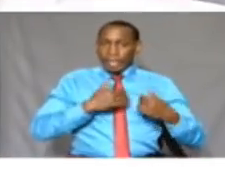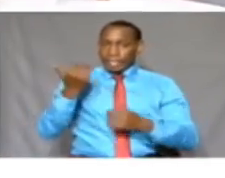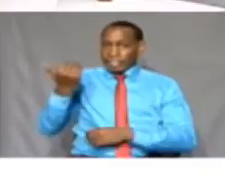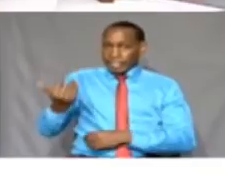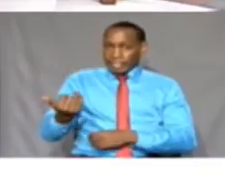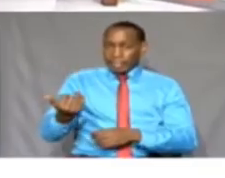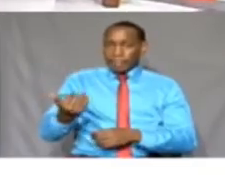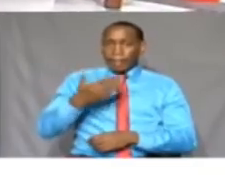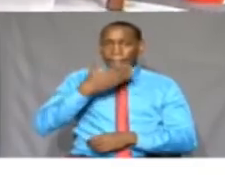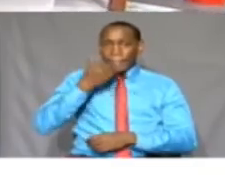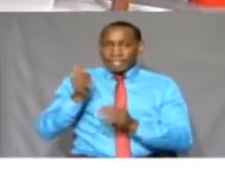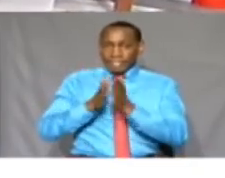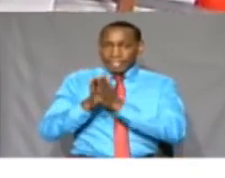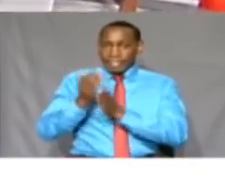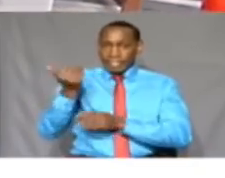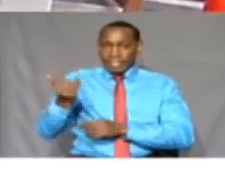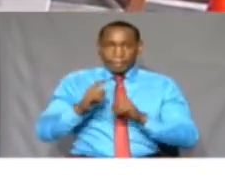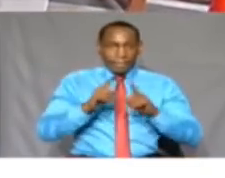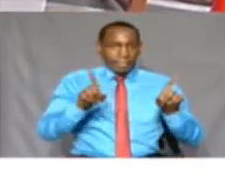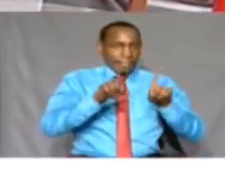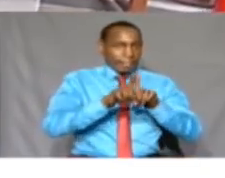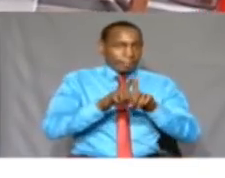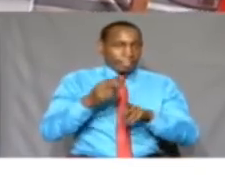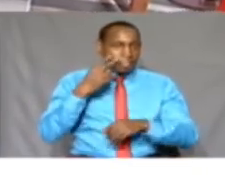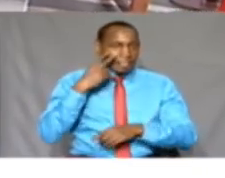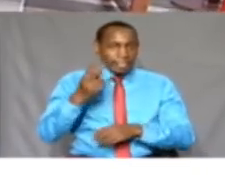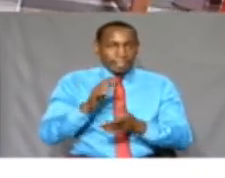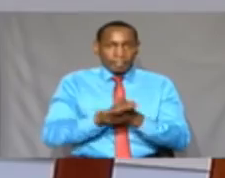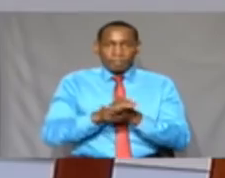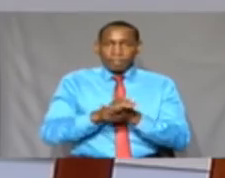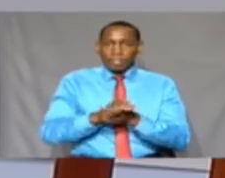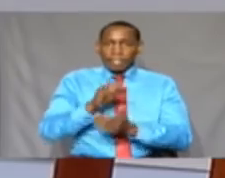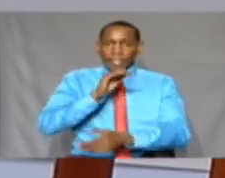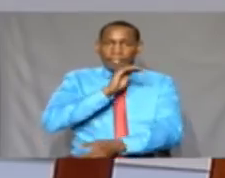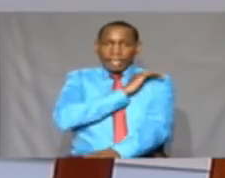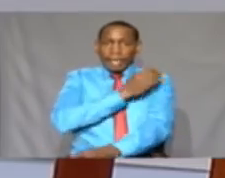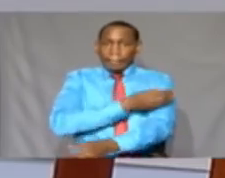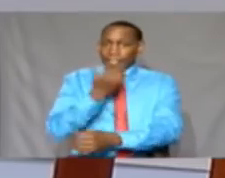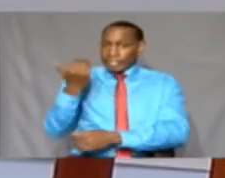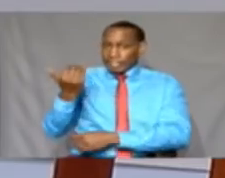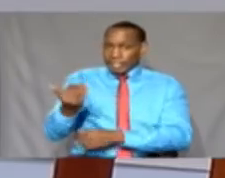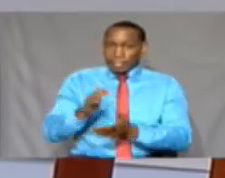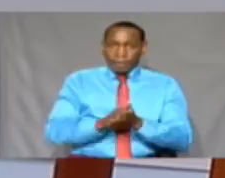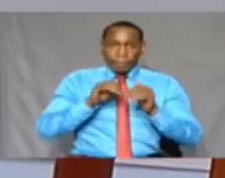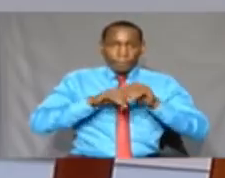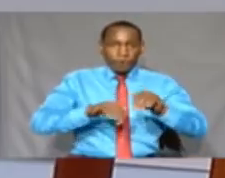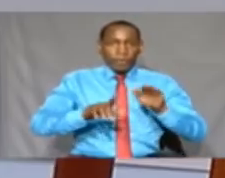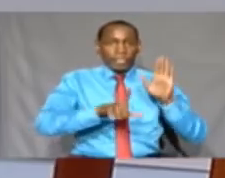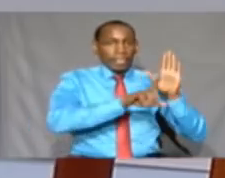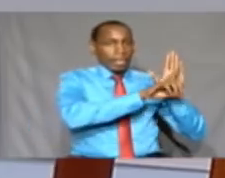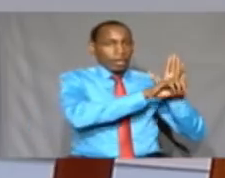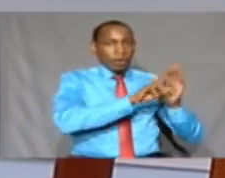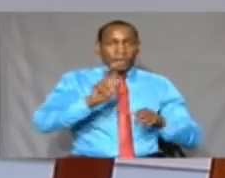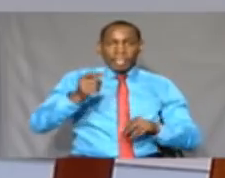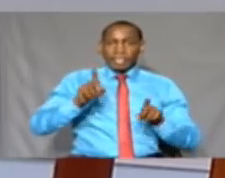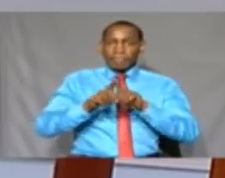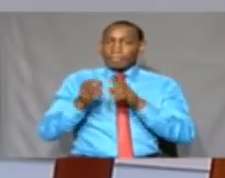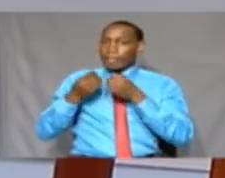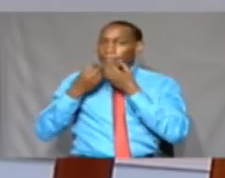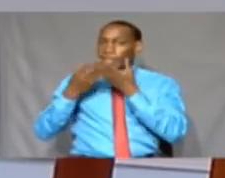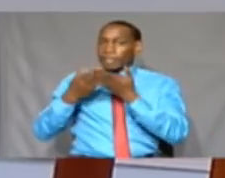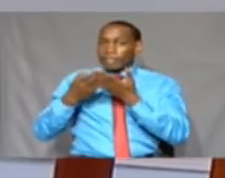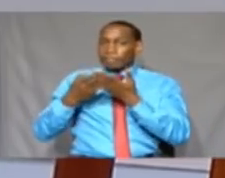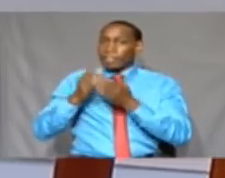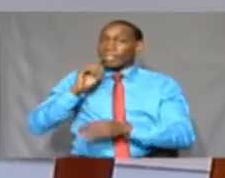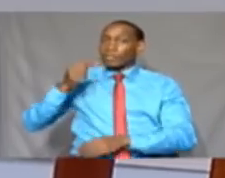be in the best interest of a child, but you also must look at the evolving capacity of the child. Yeah. So under the laws of Kenya, because I was told even the DCI went to